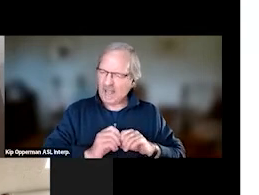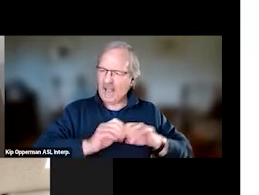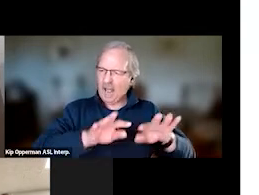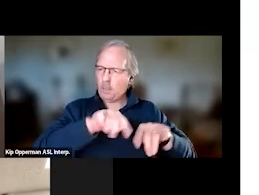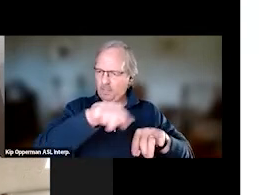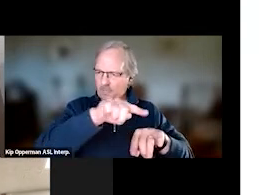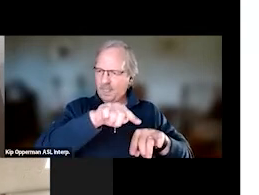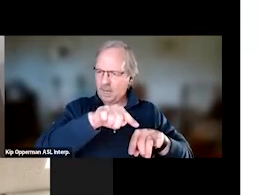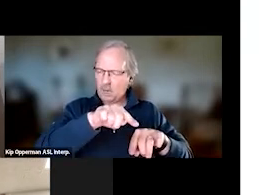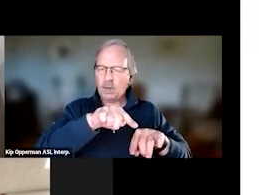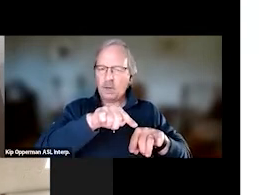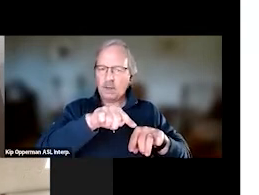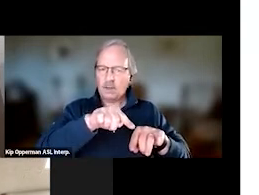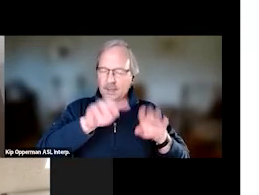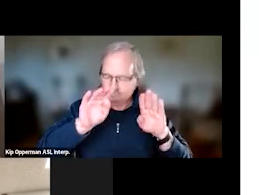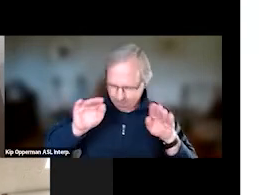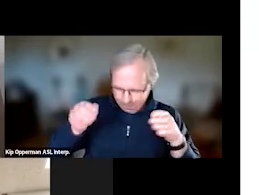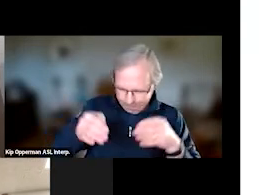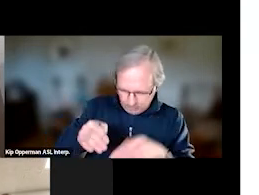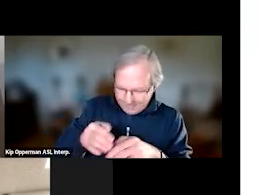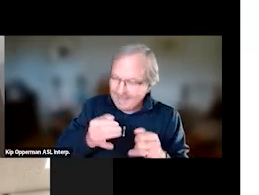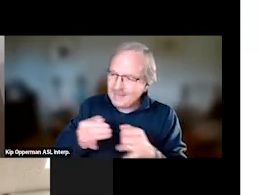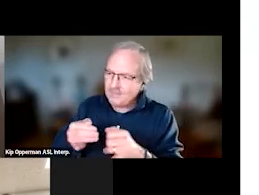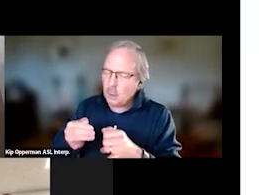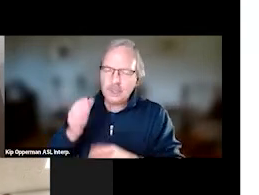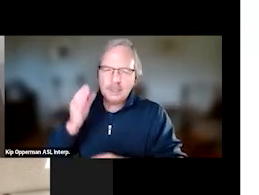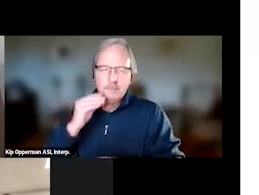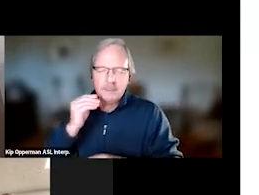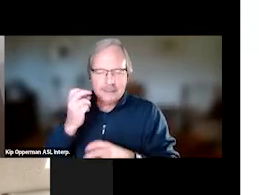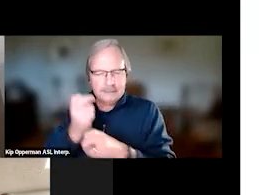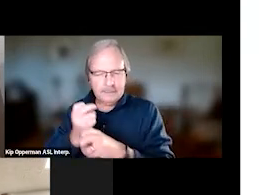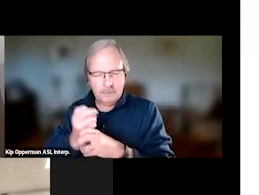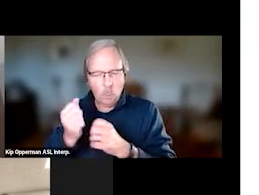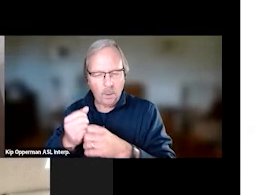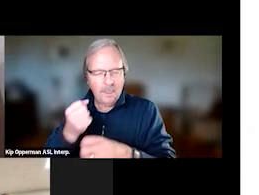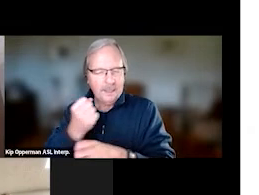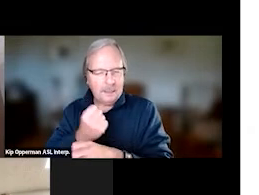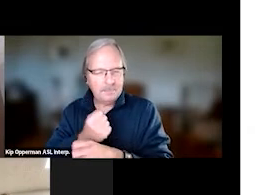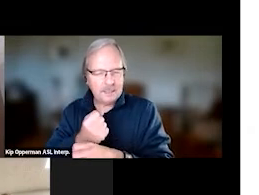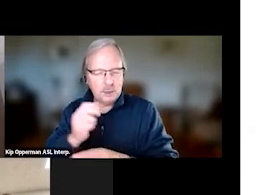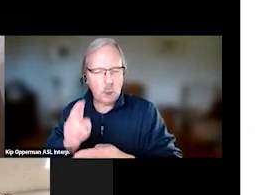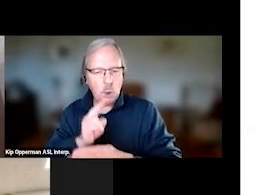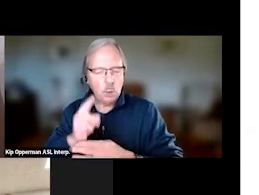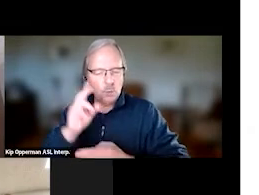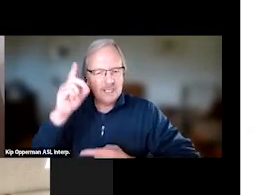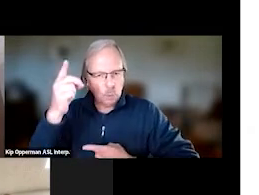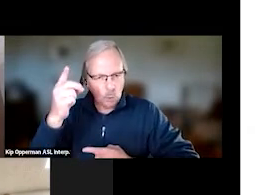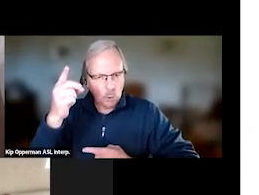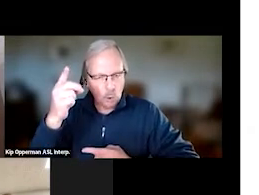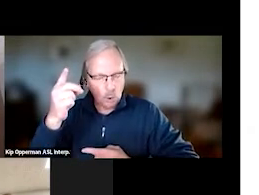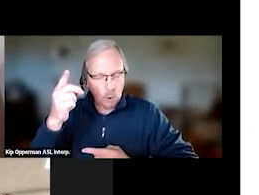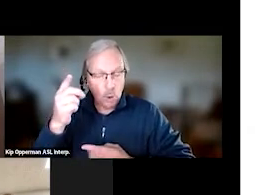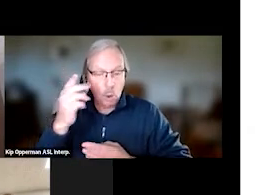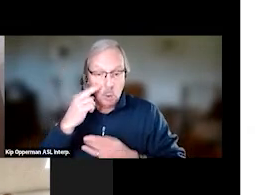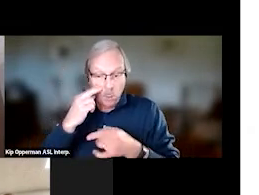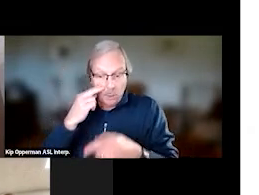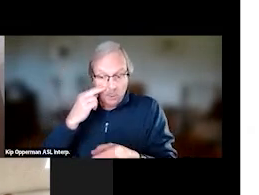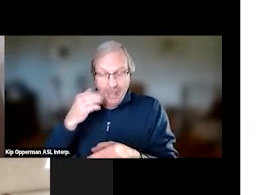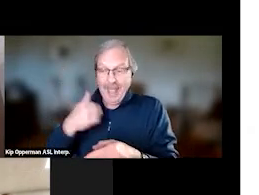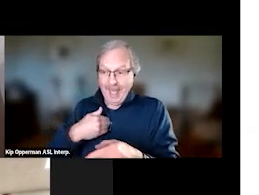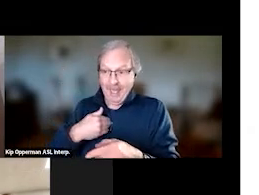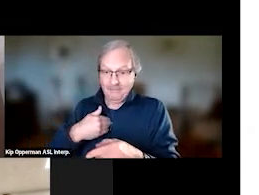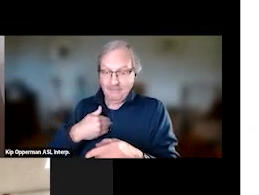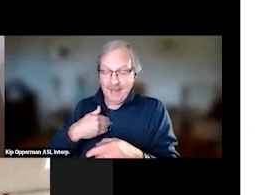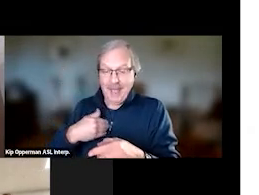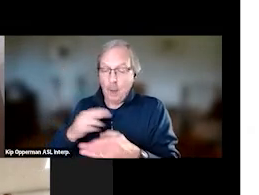kind of hone in on whether individuals are experiencing difficulty with substance use disorder. So knowing that those exist and how to use